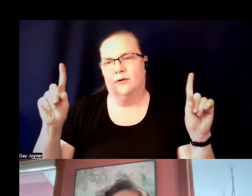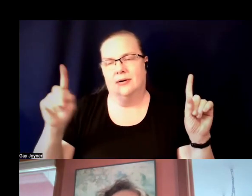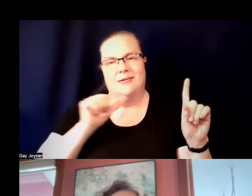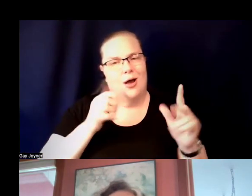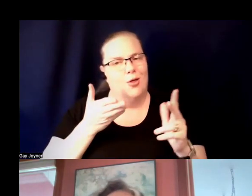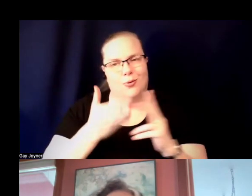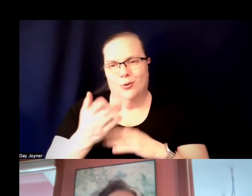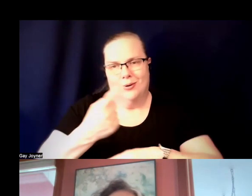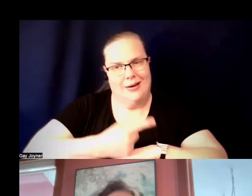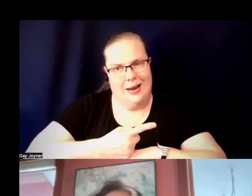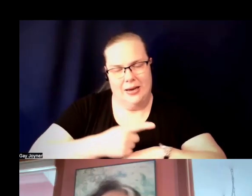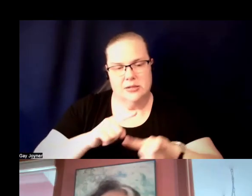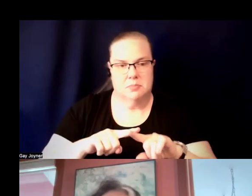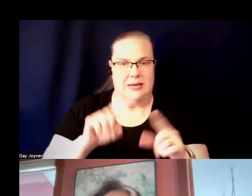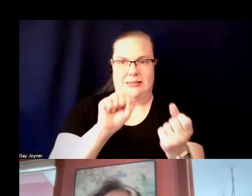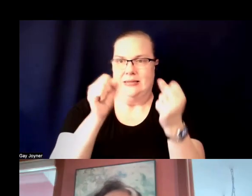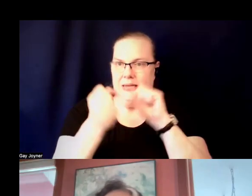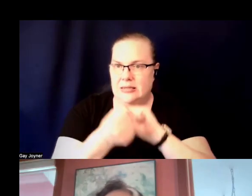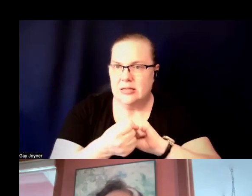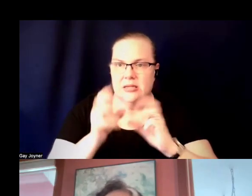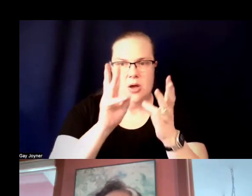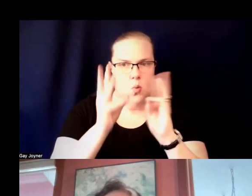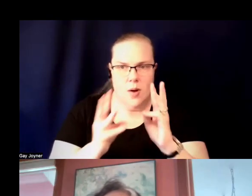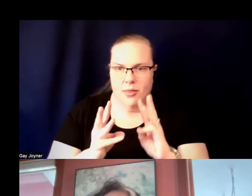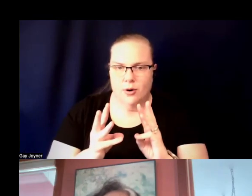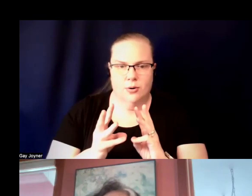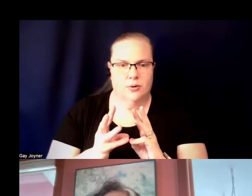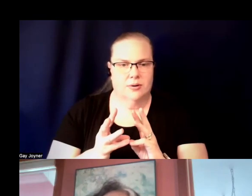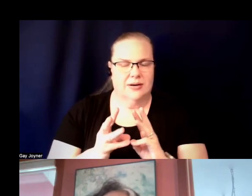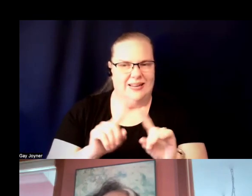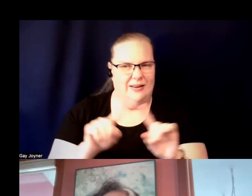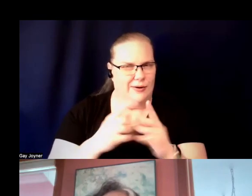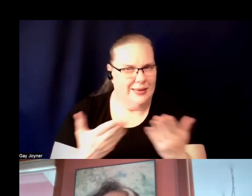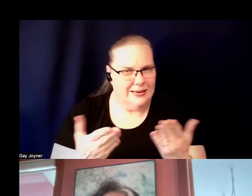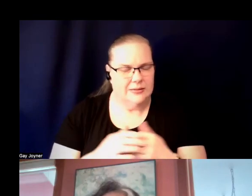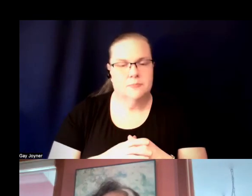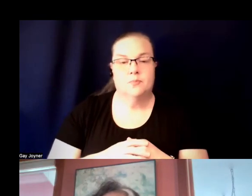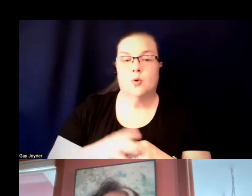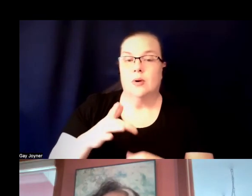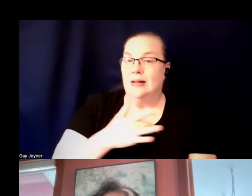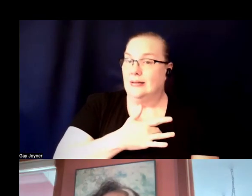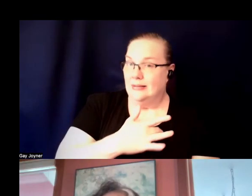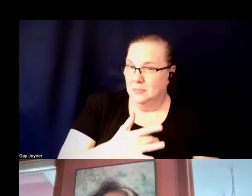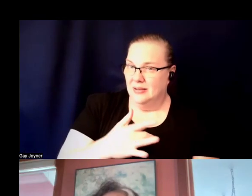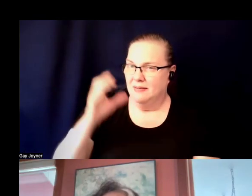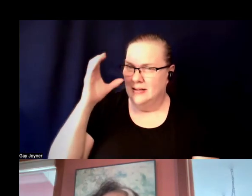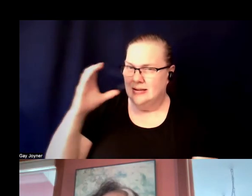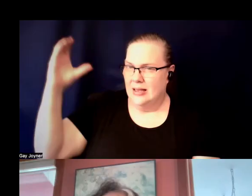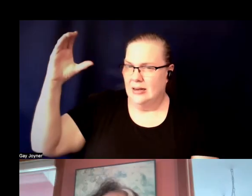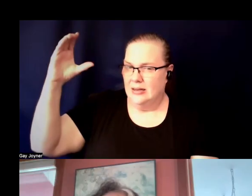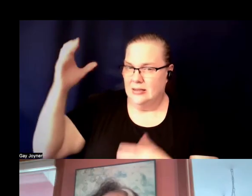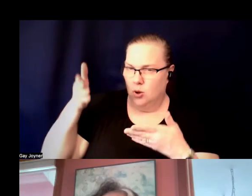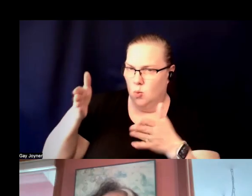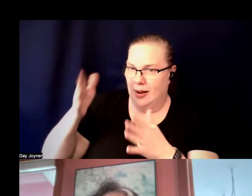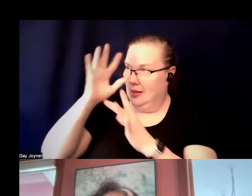of day, but through seasons and different weather conditions. Usually, if the sun isn't a way that attracts me, I wouldn't